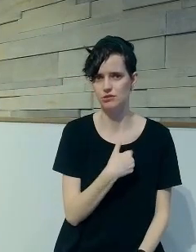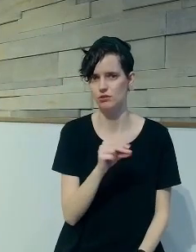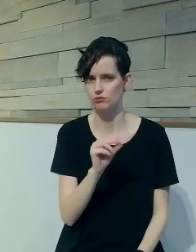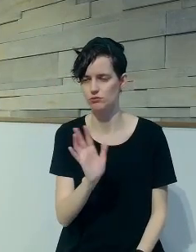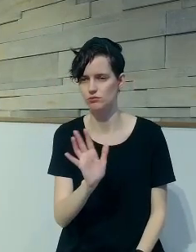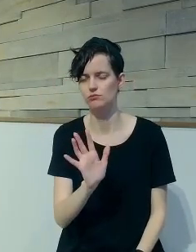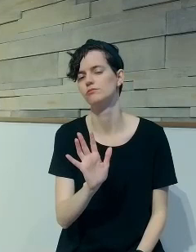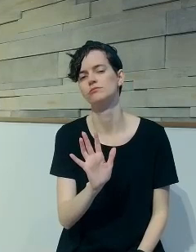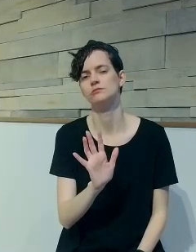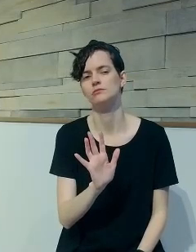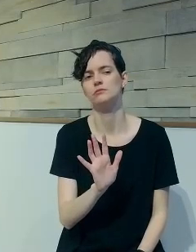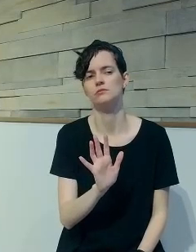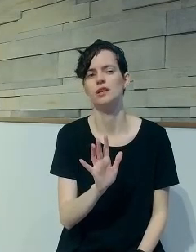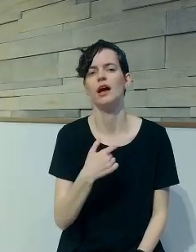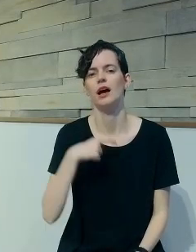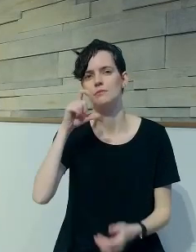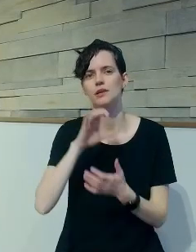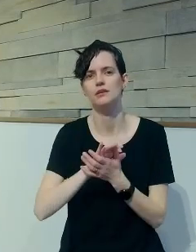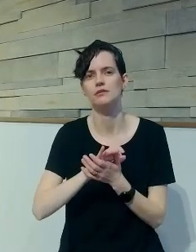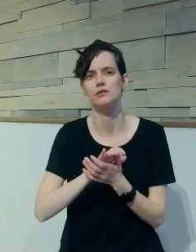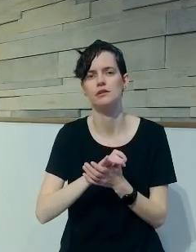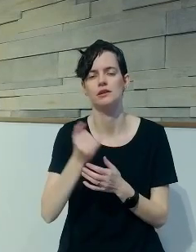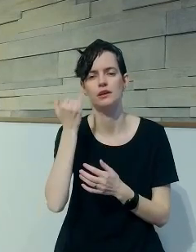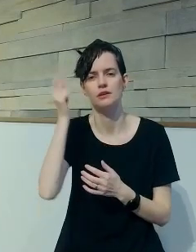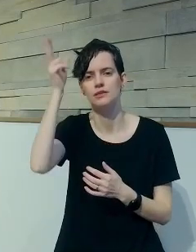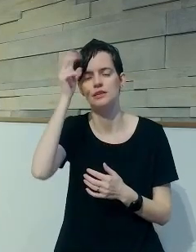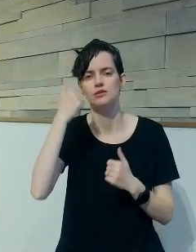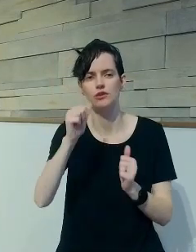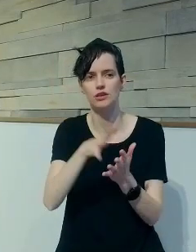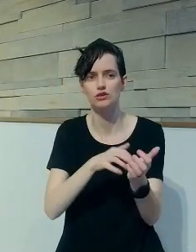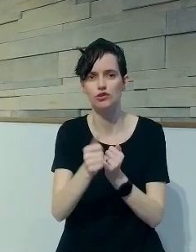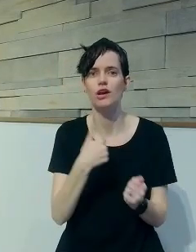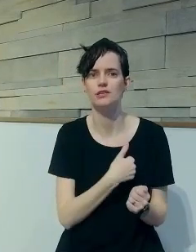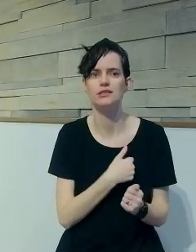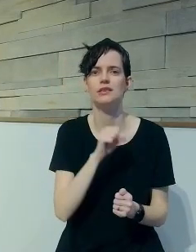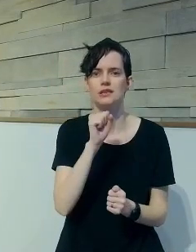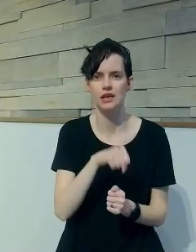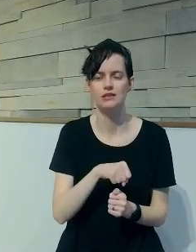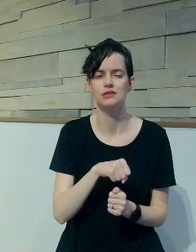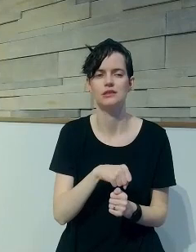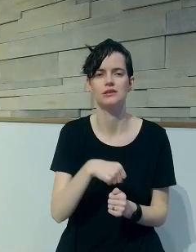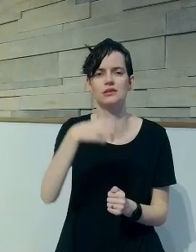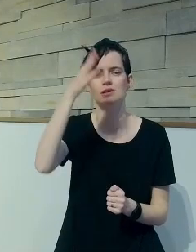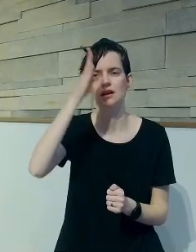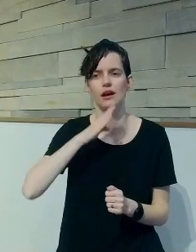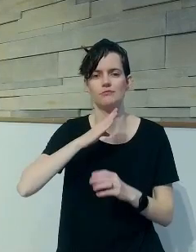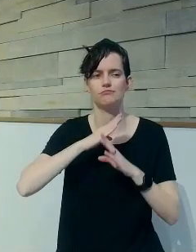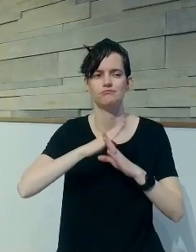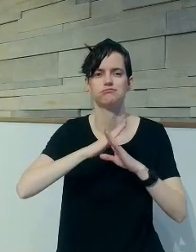God. And I also believe that this, that if Satan is out to destroy us, absolutely, God restrains